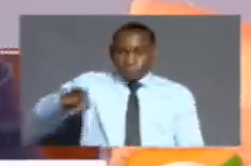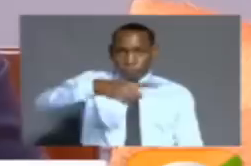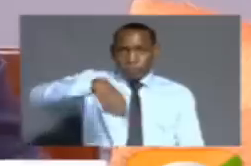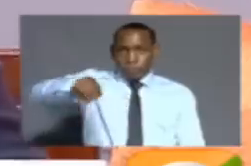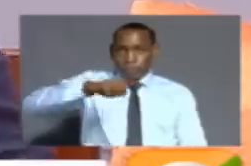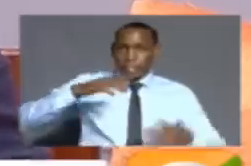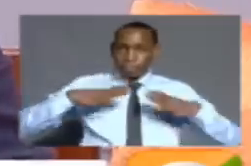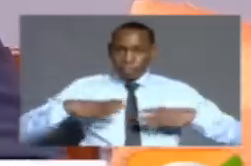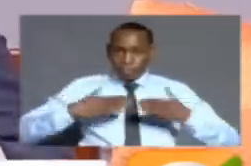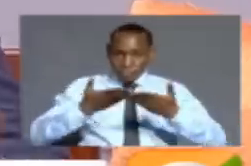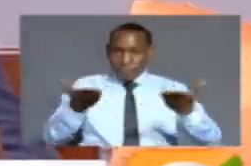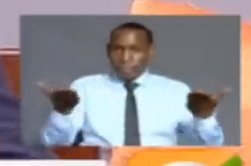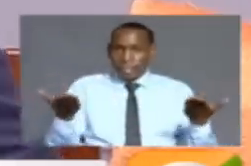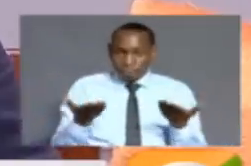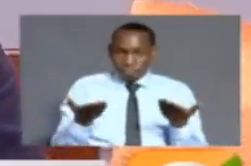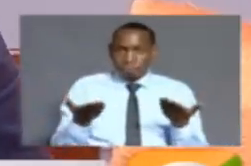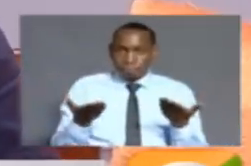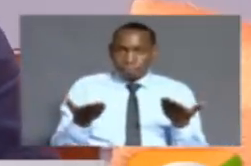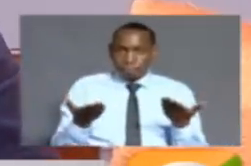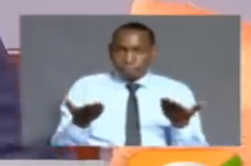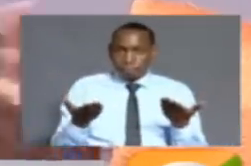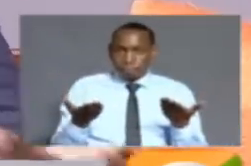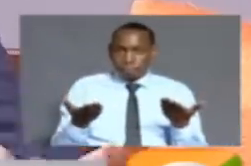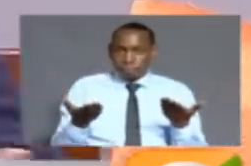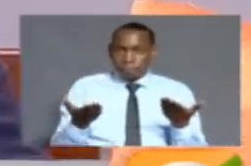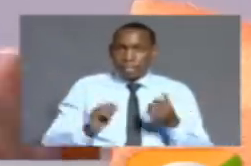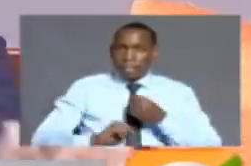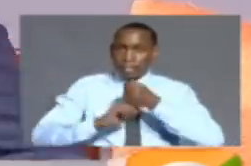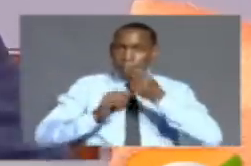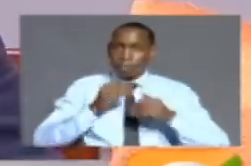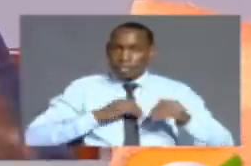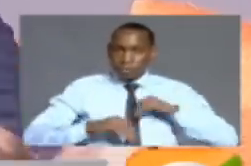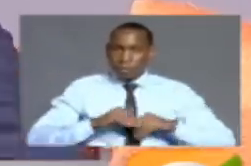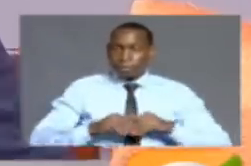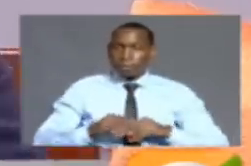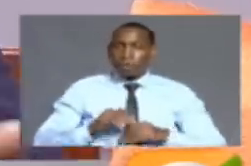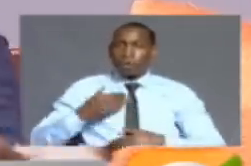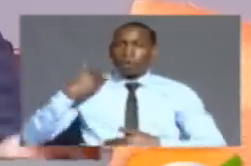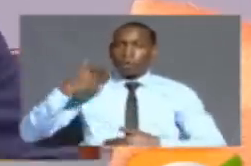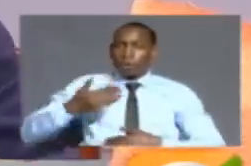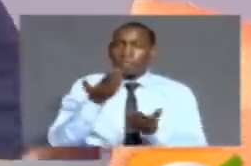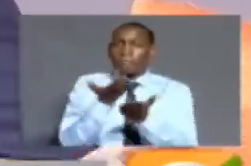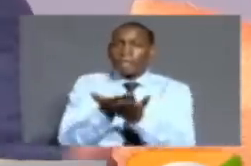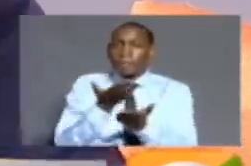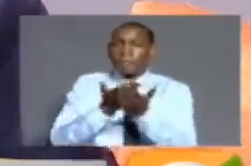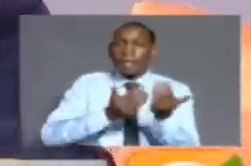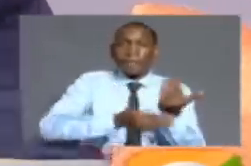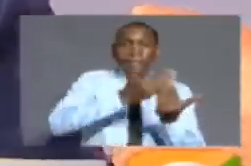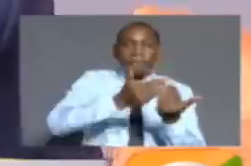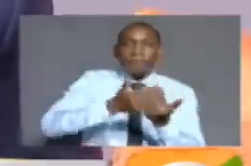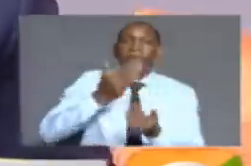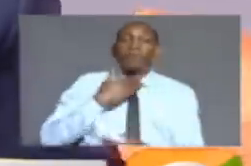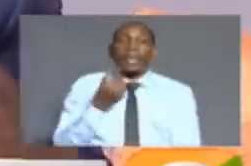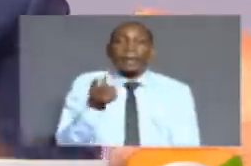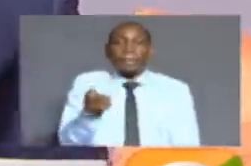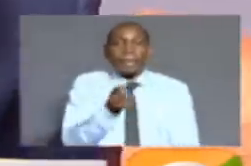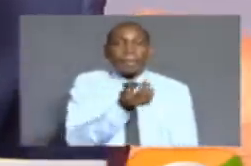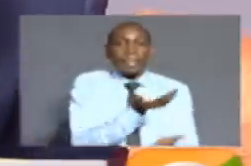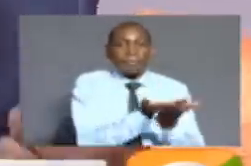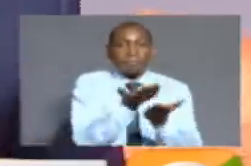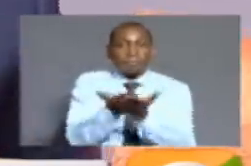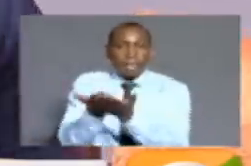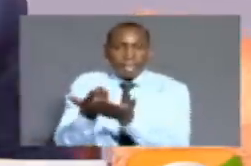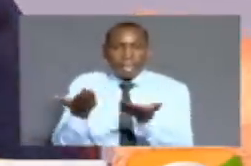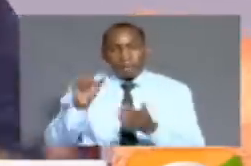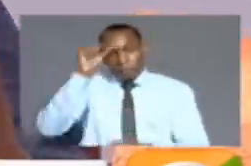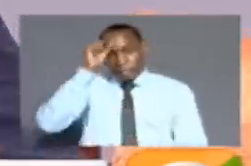citizens, are the ones who are making them corrupt. Mm. We are always asking them for favors, money, money, money, money. We're making them corrupt.